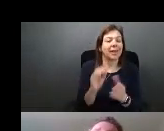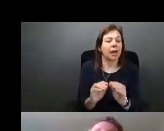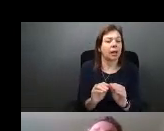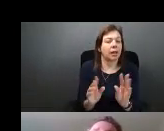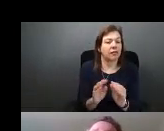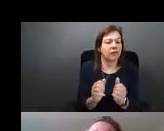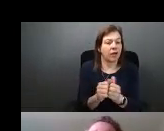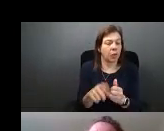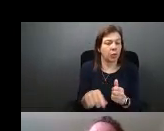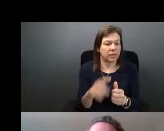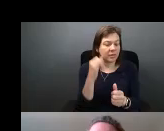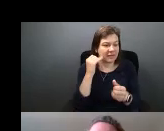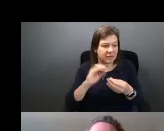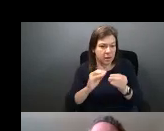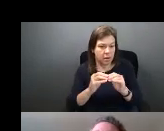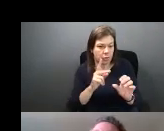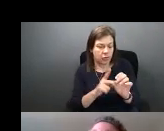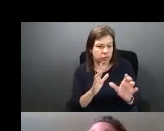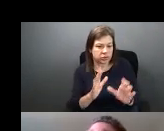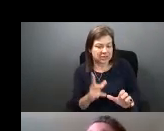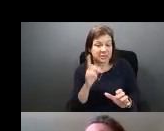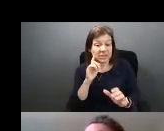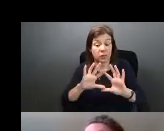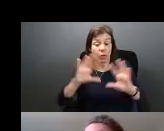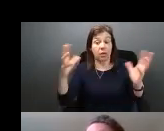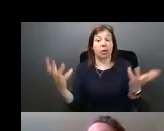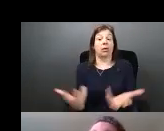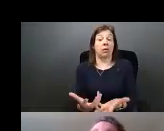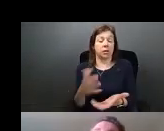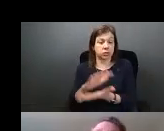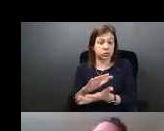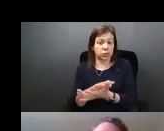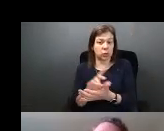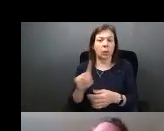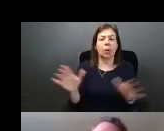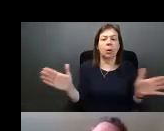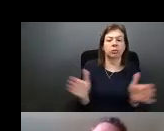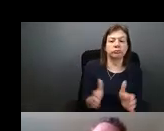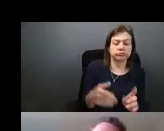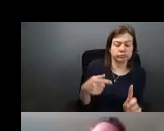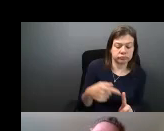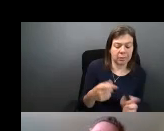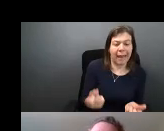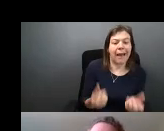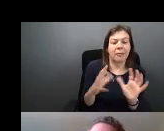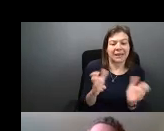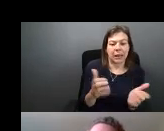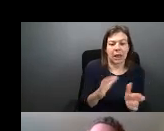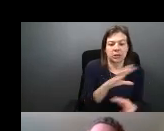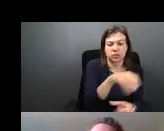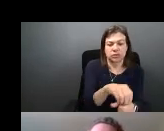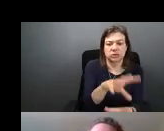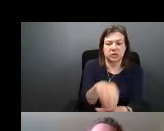them if the number of participants is for the entire school or only the number of classrooms you will work